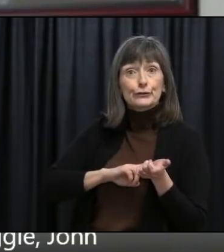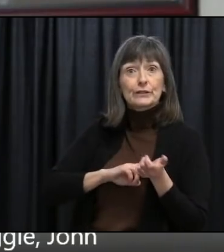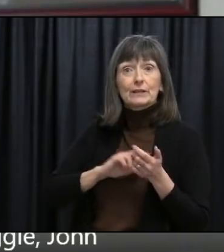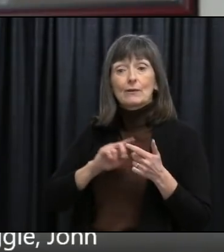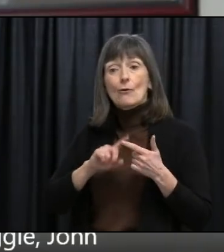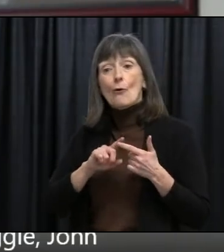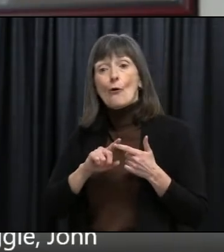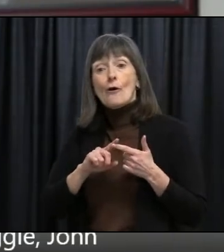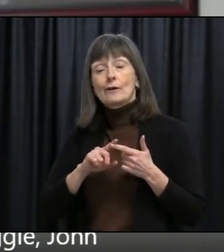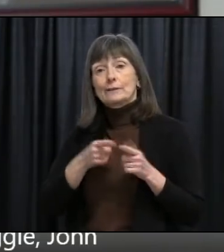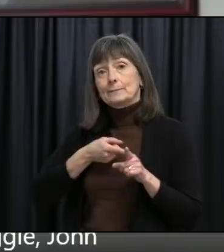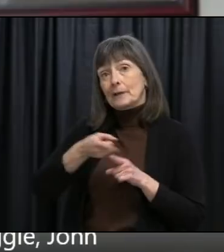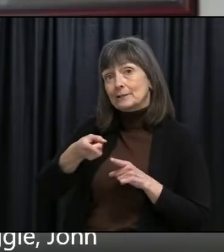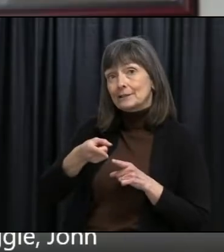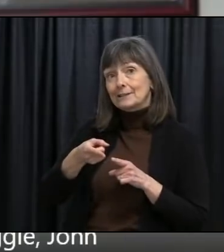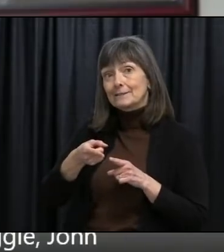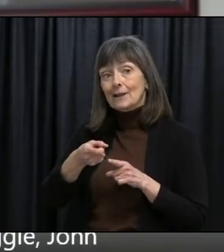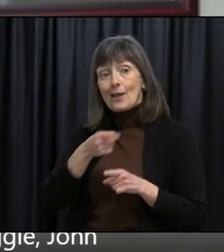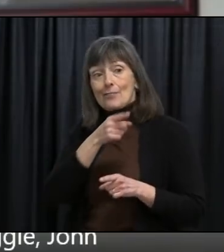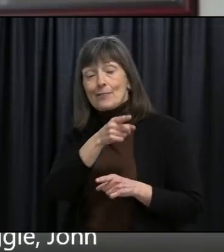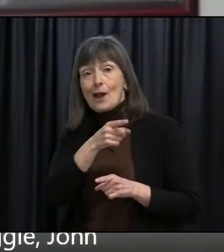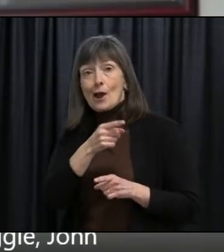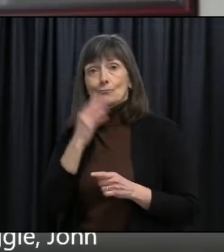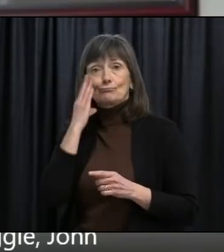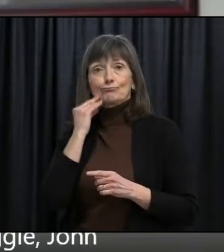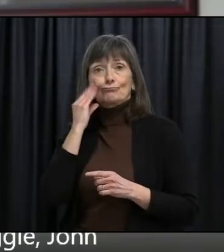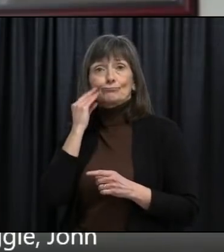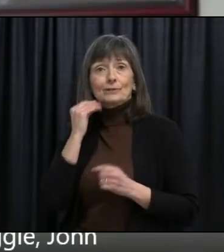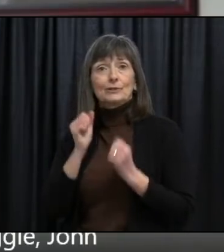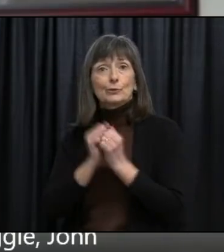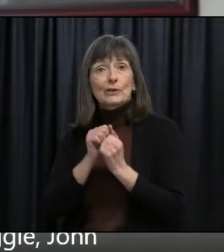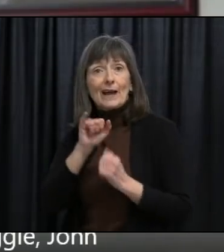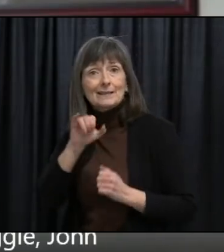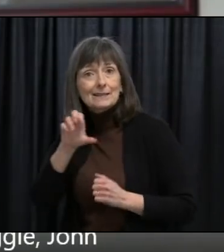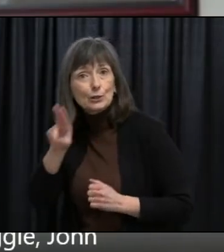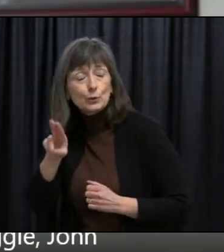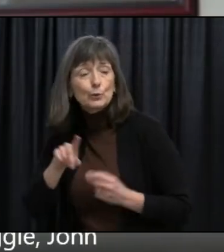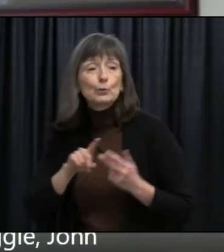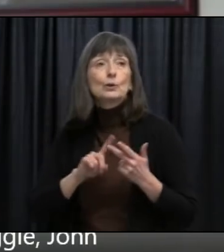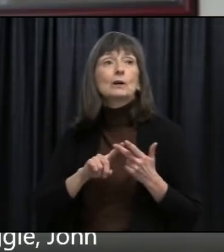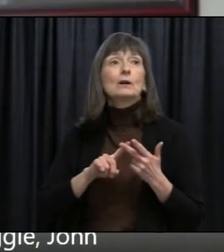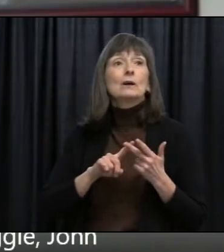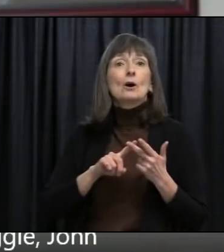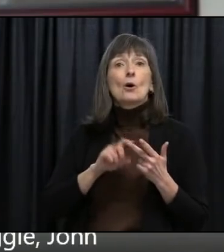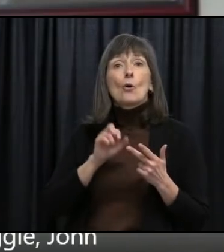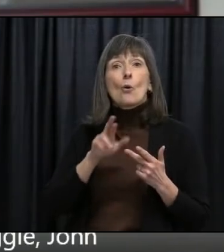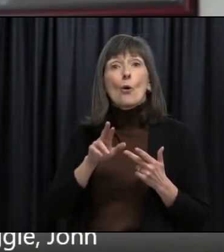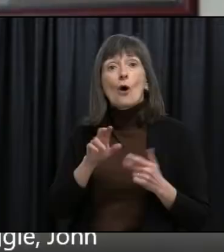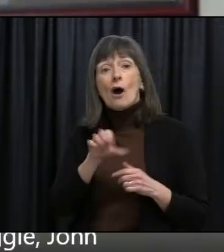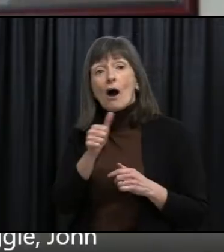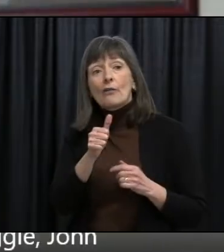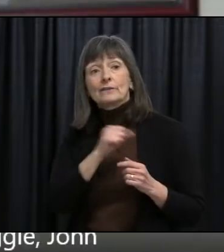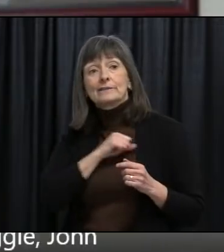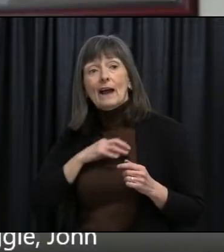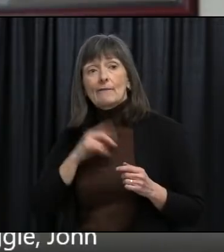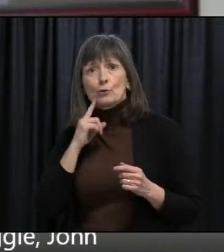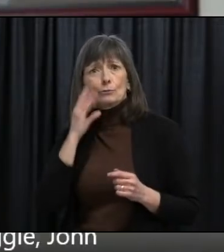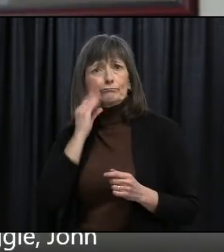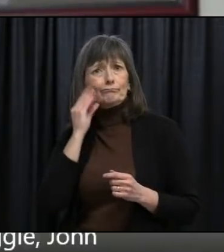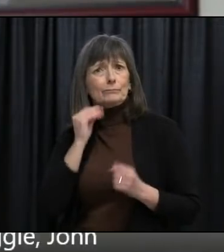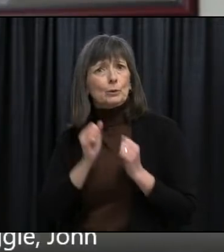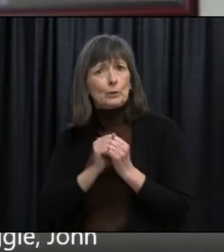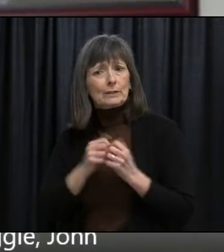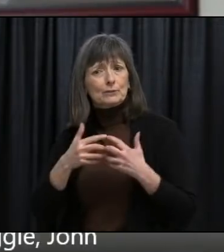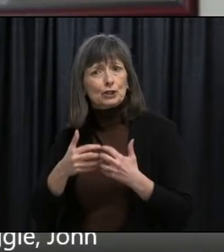or staff with anesthesia background. These are lists that the Regional Health Authority has compiled.